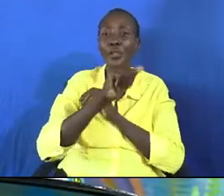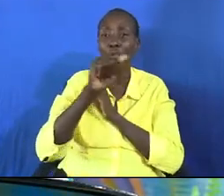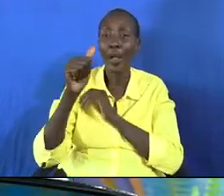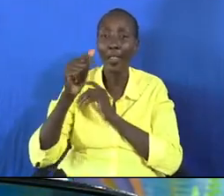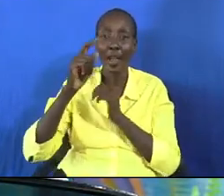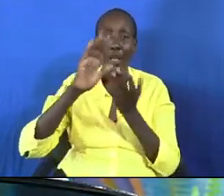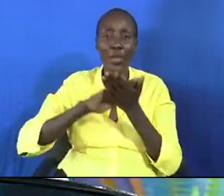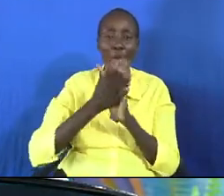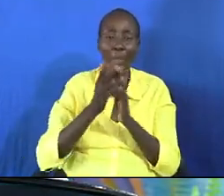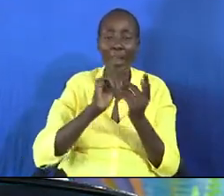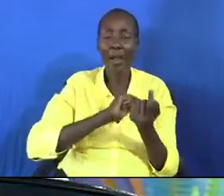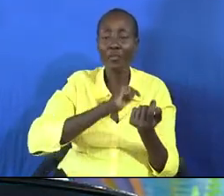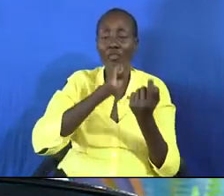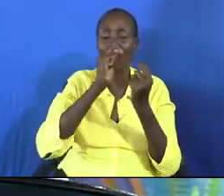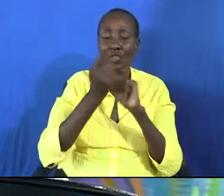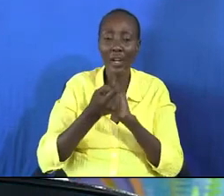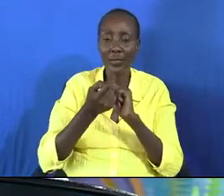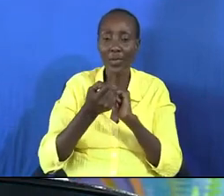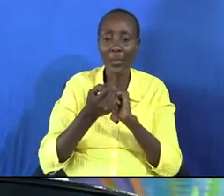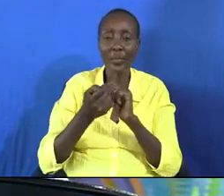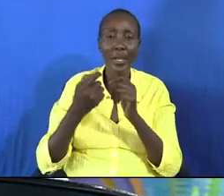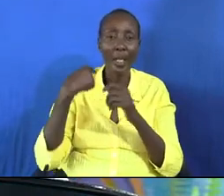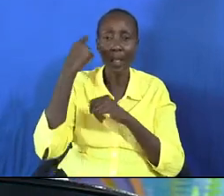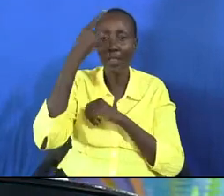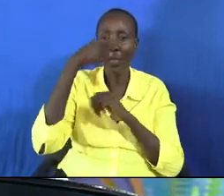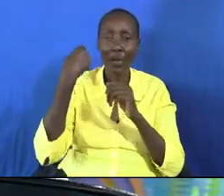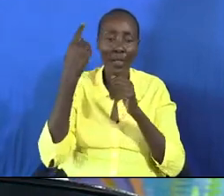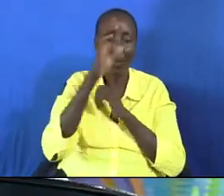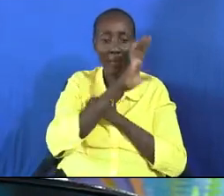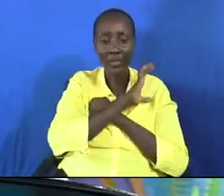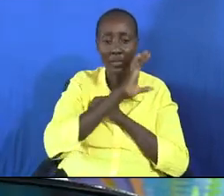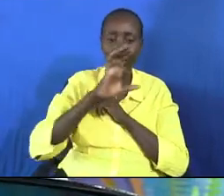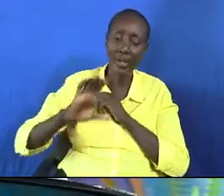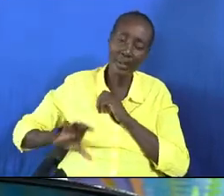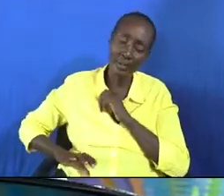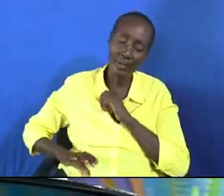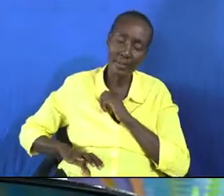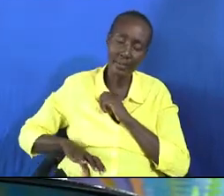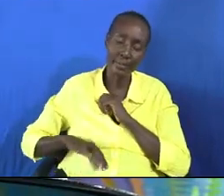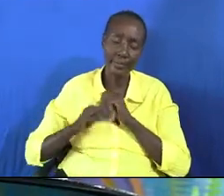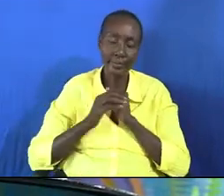are transformed into the likeness of Christ.